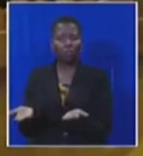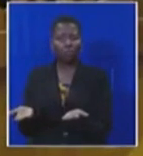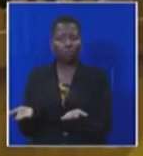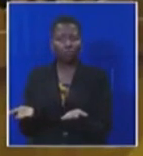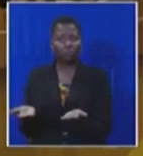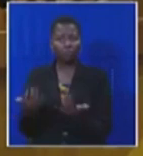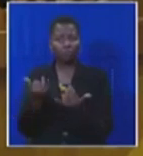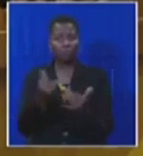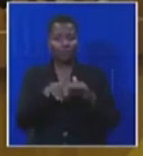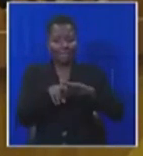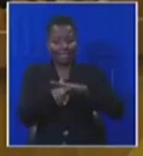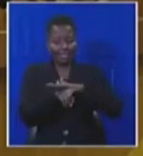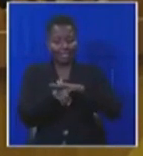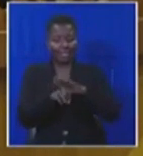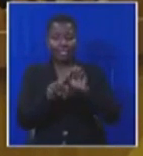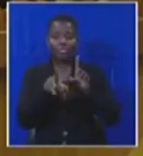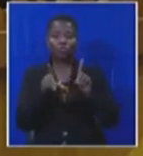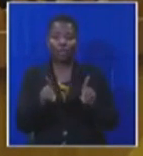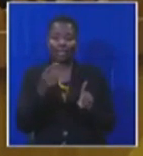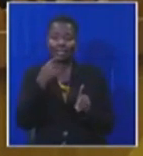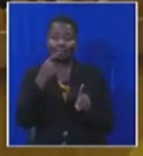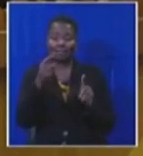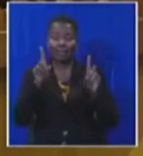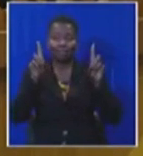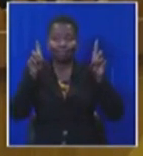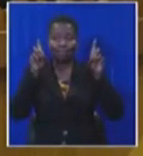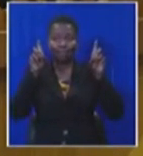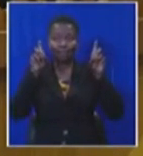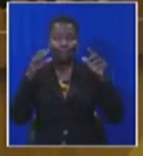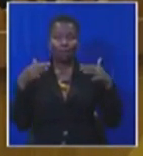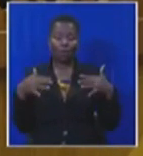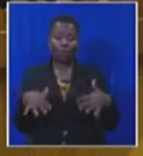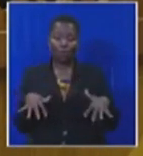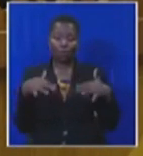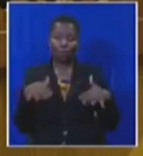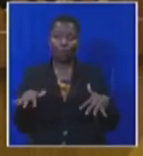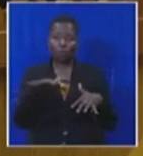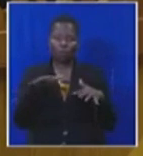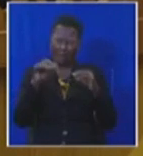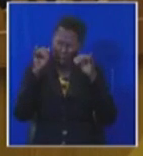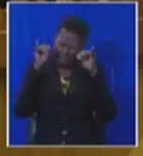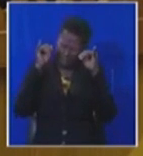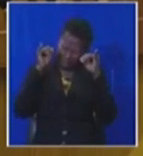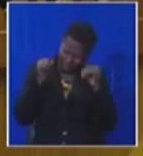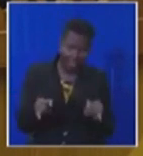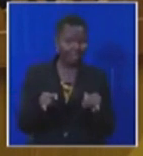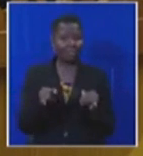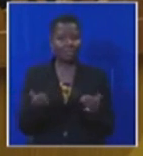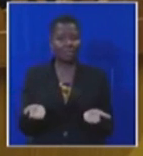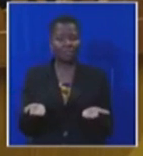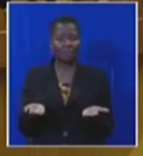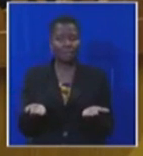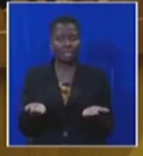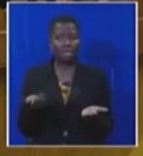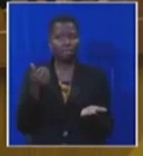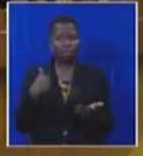One district director described it as, and I quote, the highest level of cruelty. We